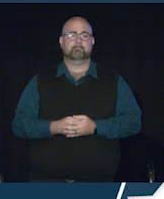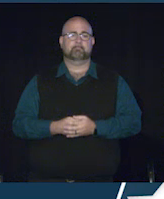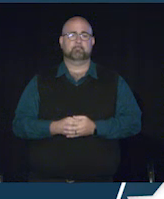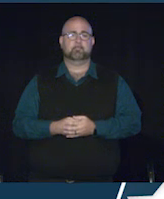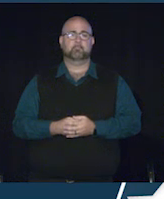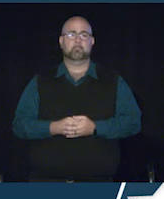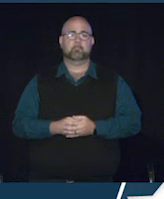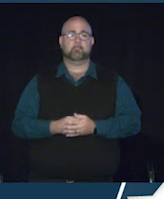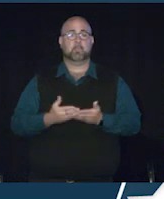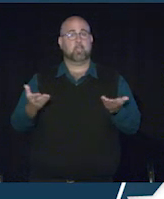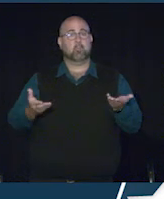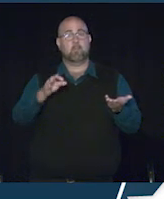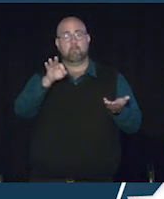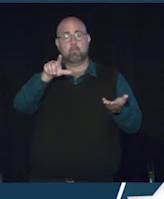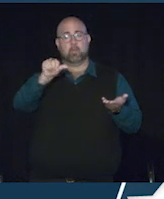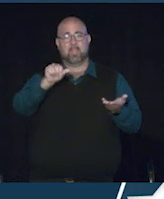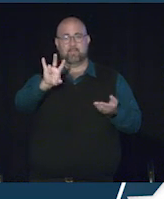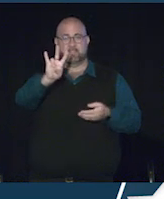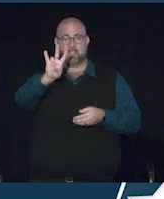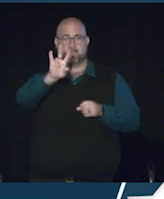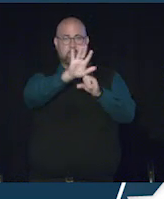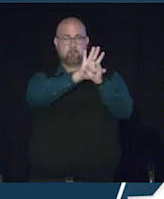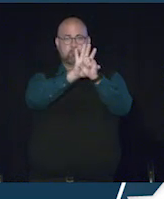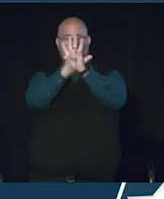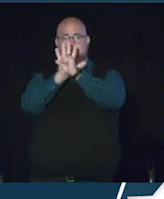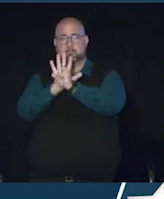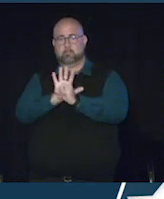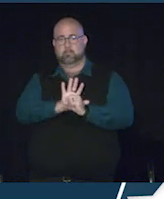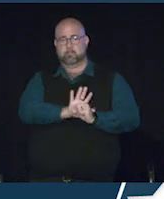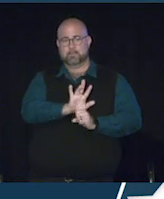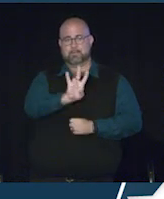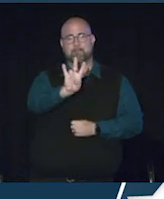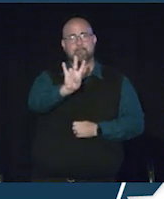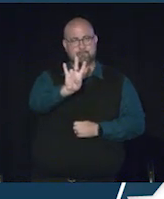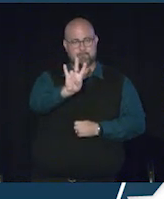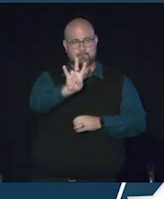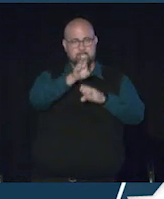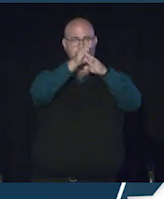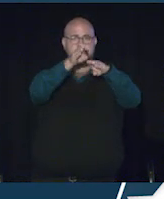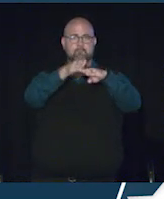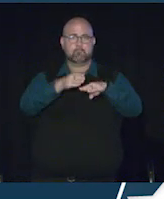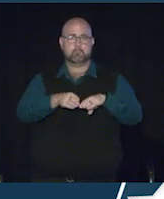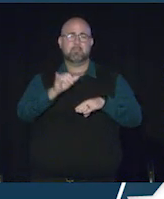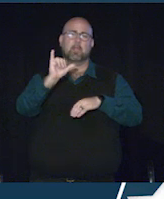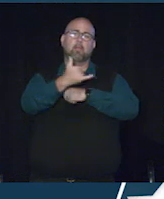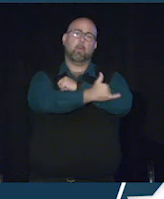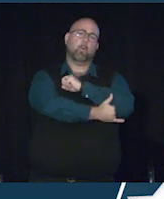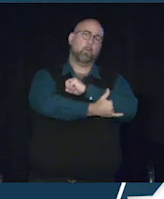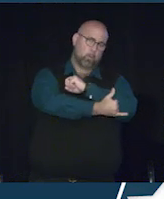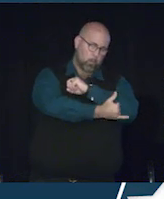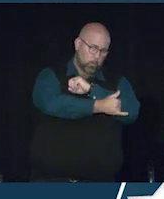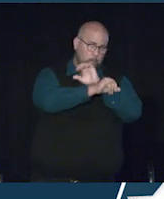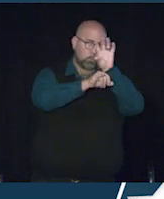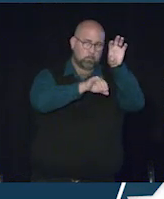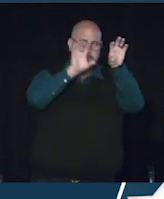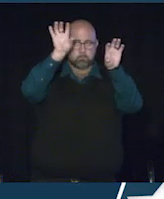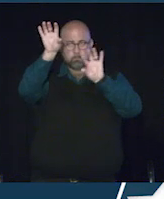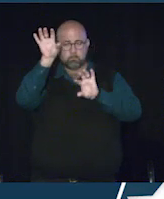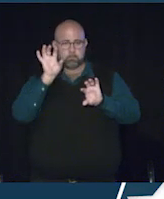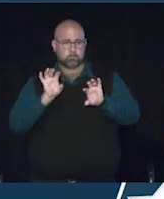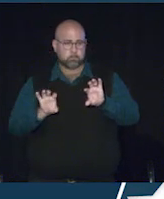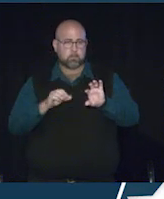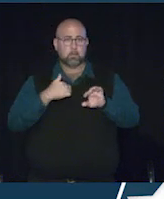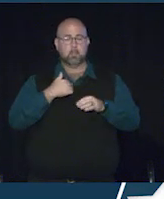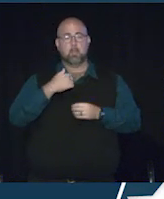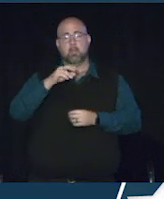And in Florida, we have 7 areas throughout the state of Florida. They're broken up into counties. We have